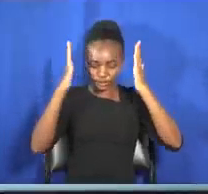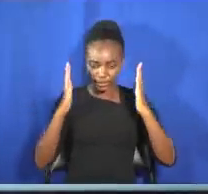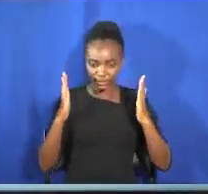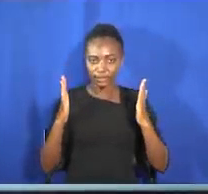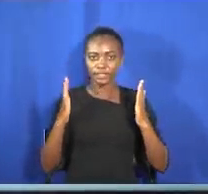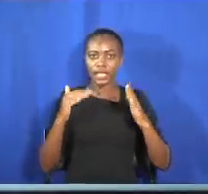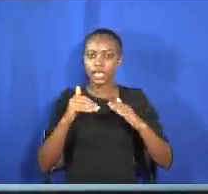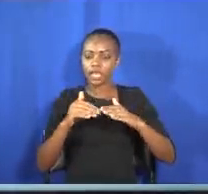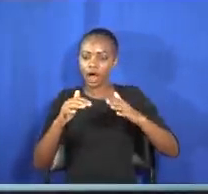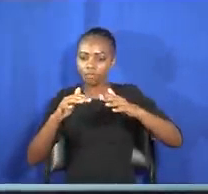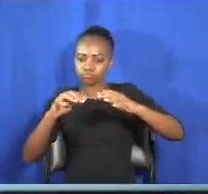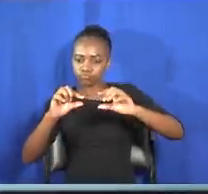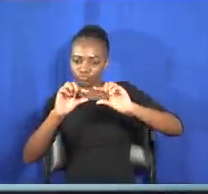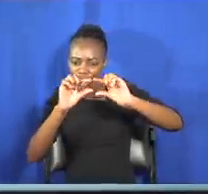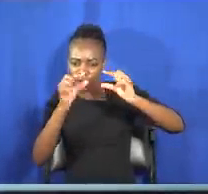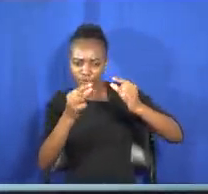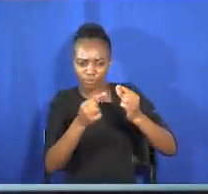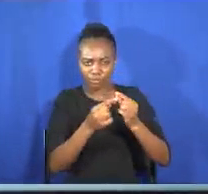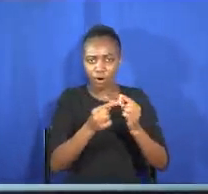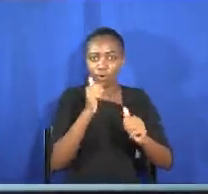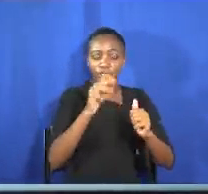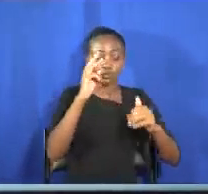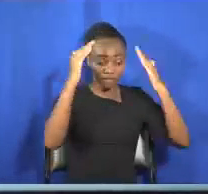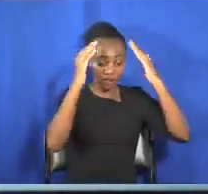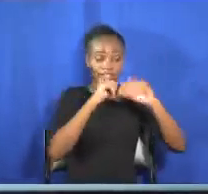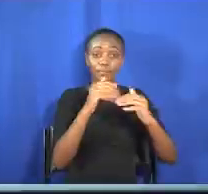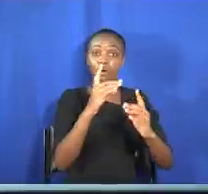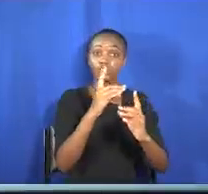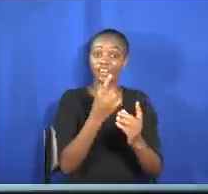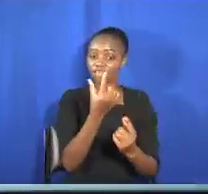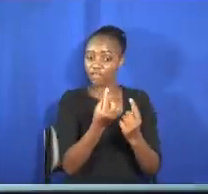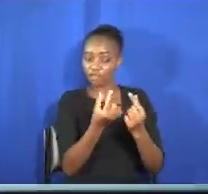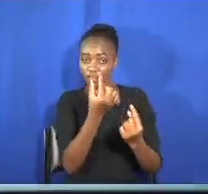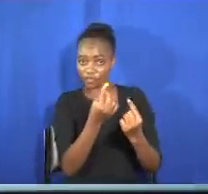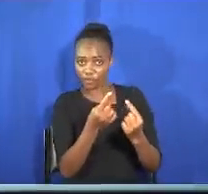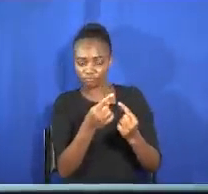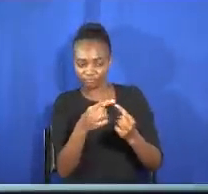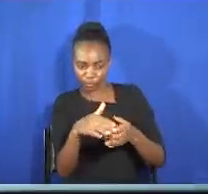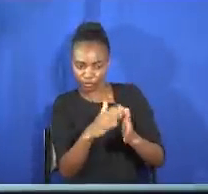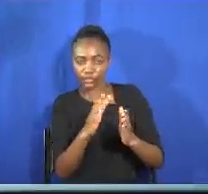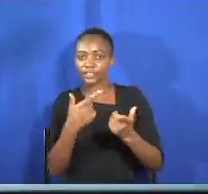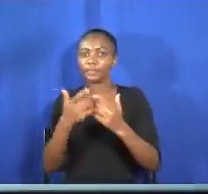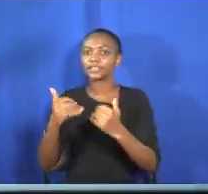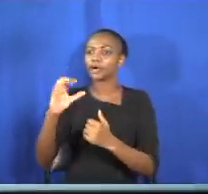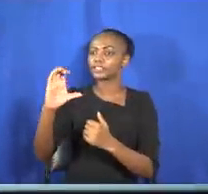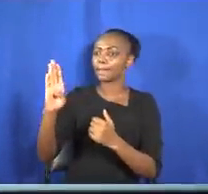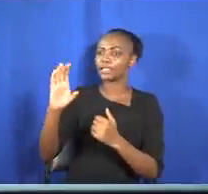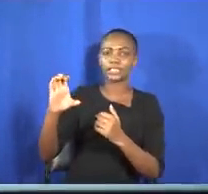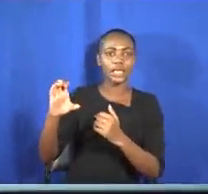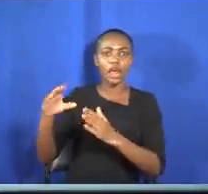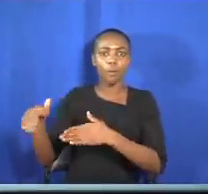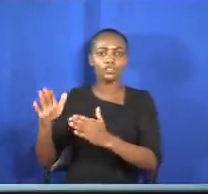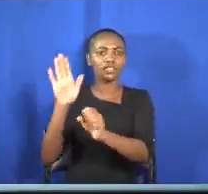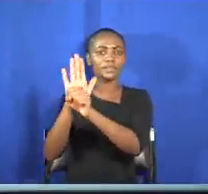in a cage of only a few areas. But we are saying with the CBC, the lateral is